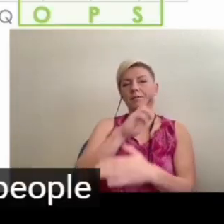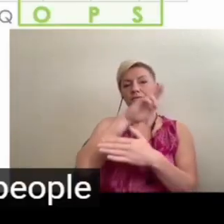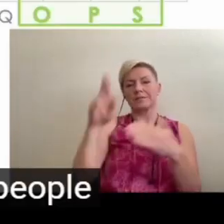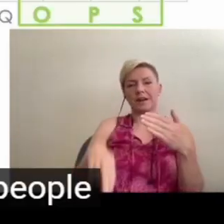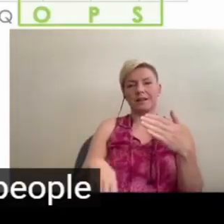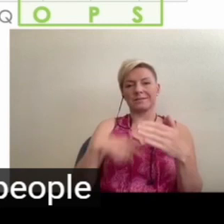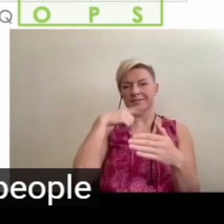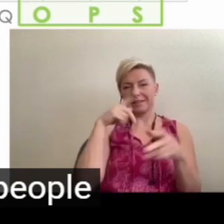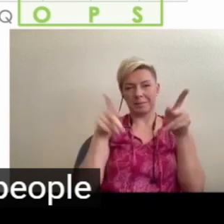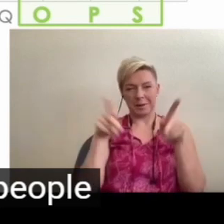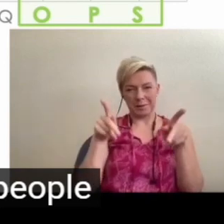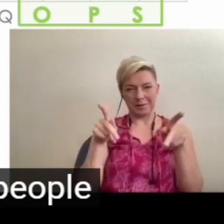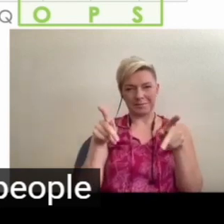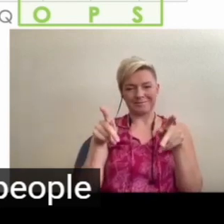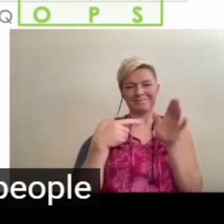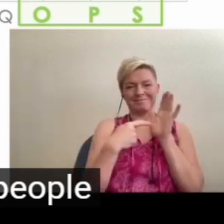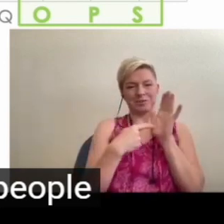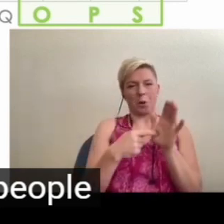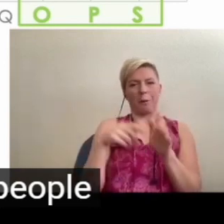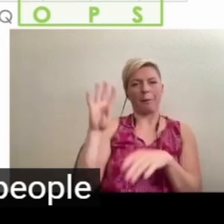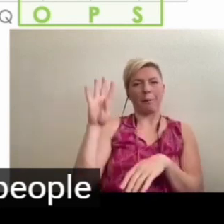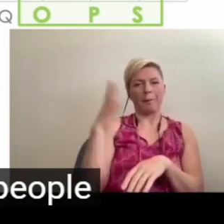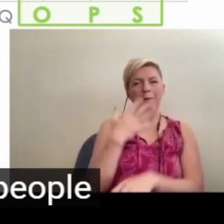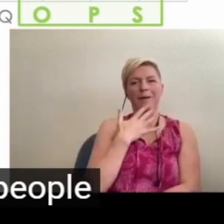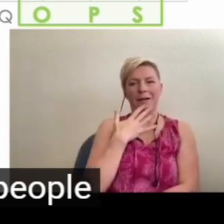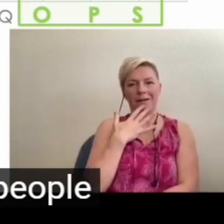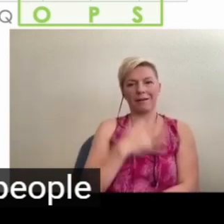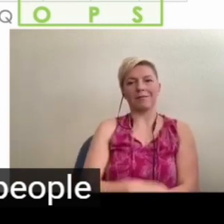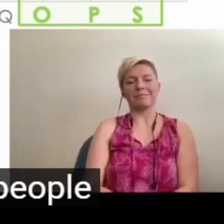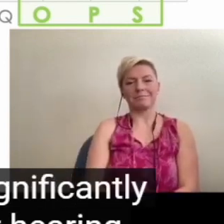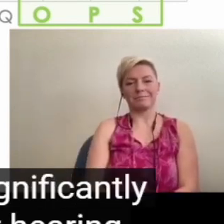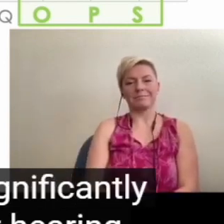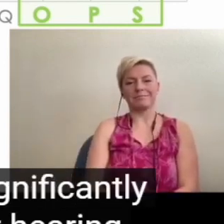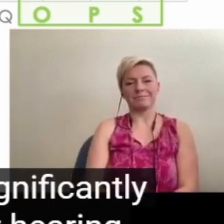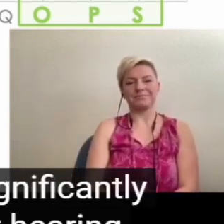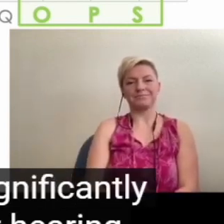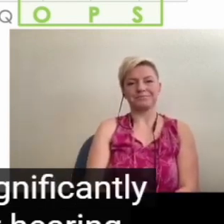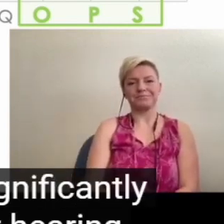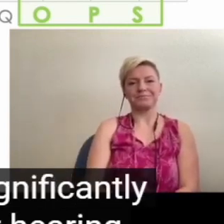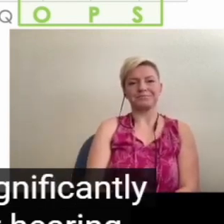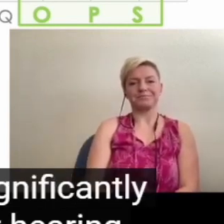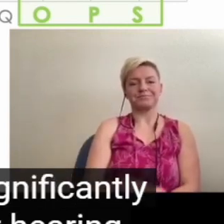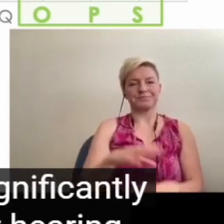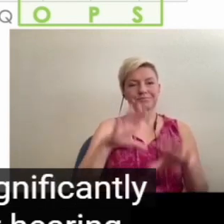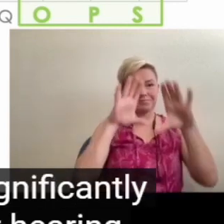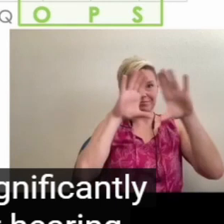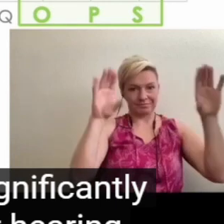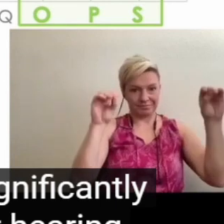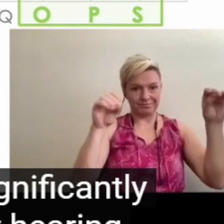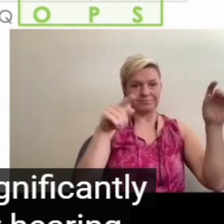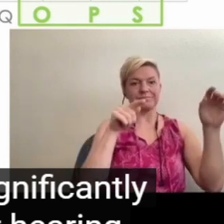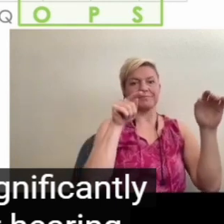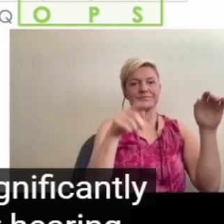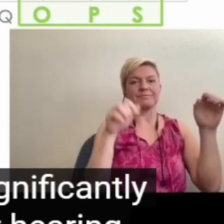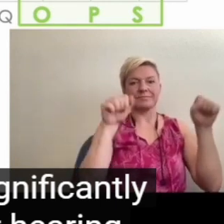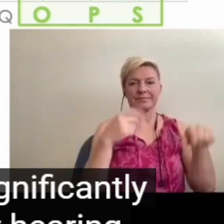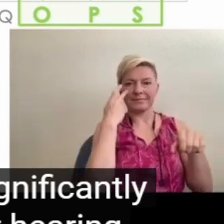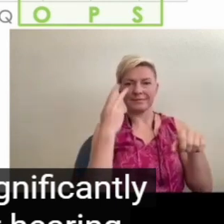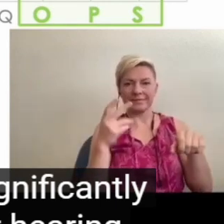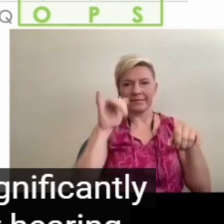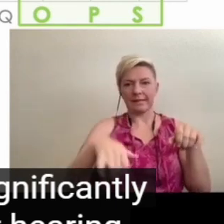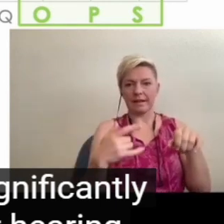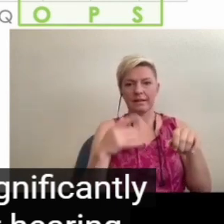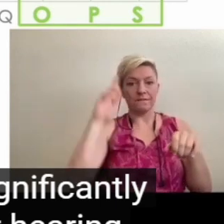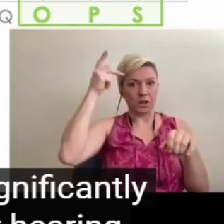The regression results for hearing people are shown in blue color. The top table shows that phonology significantly predicted